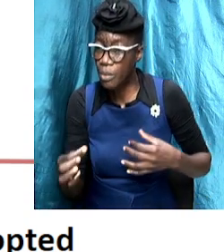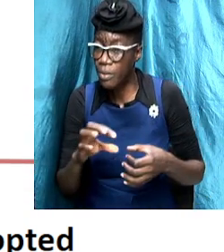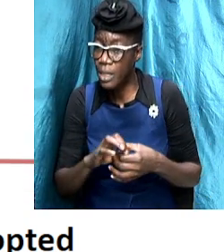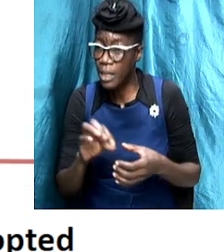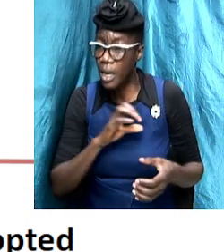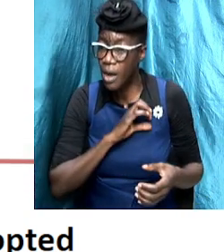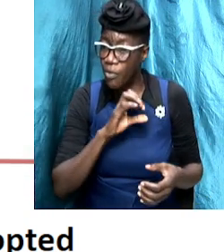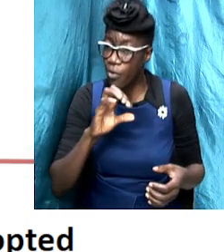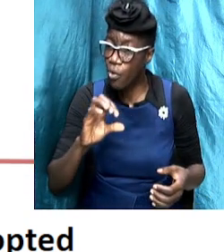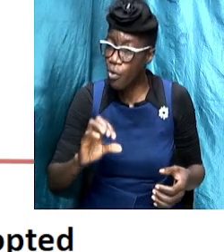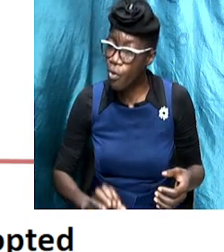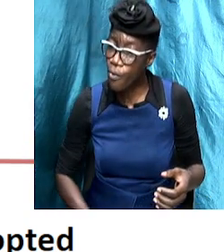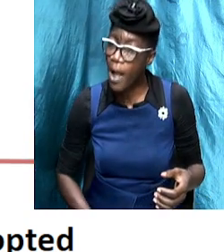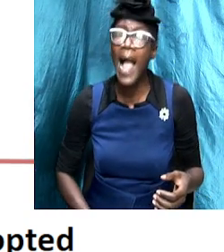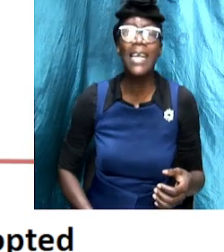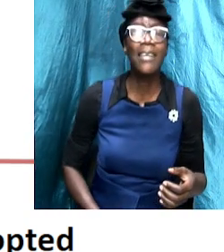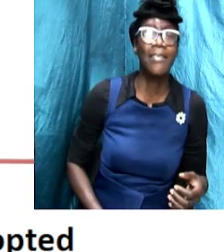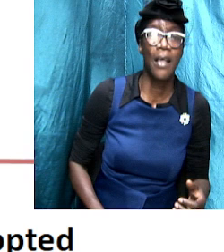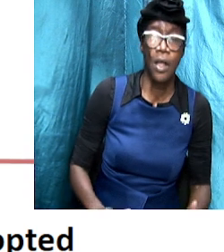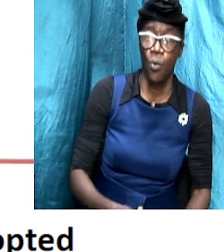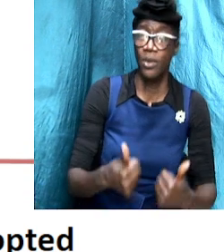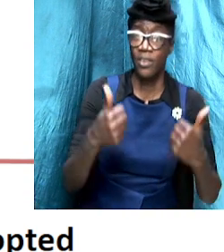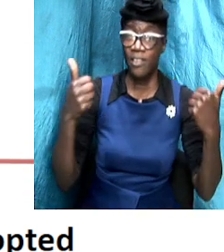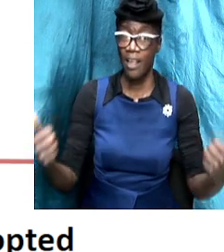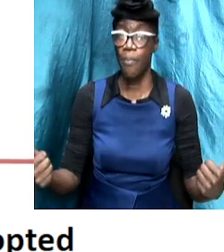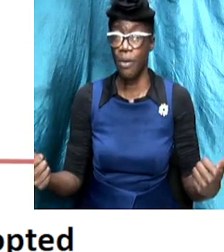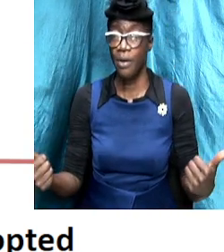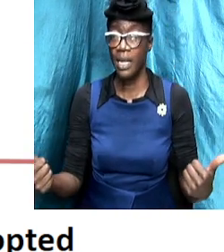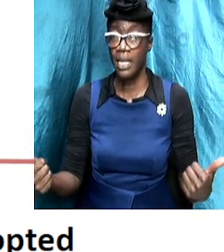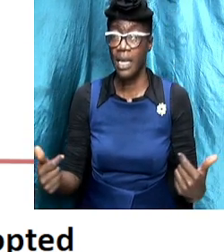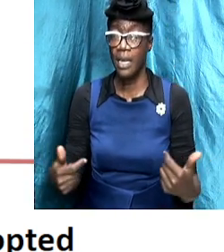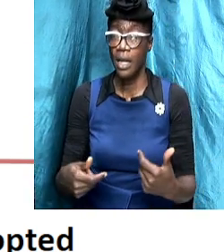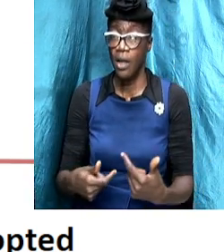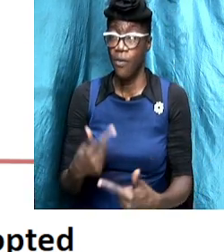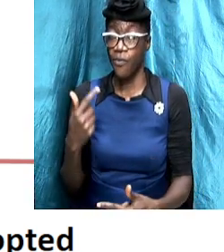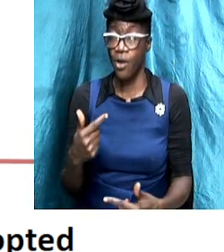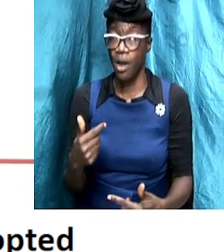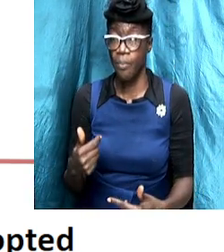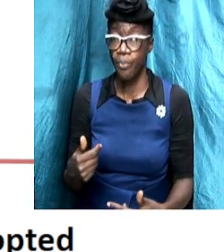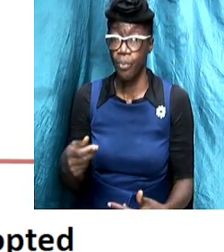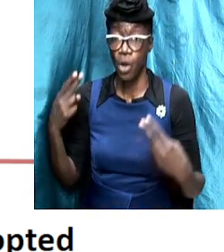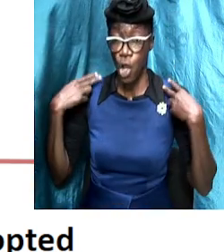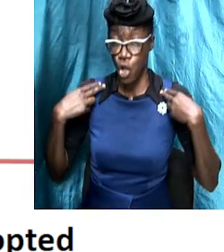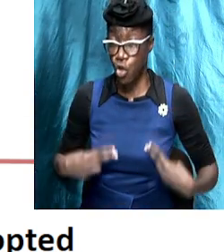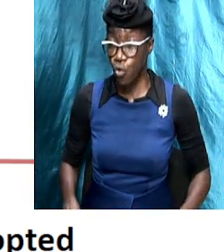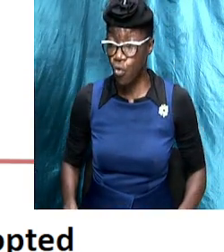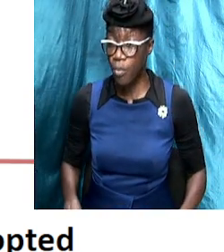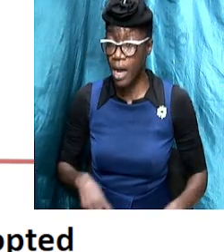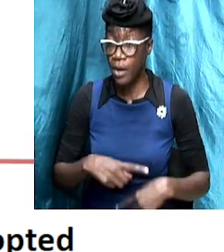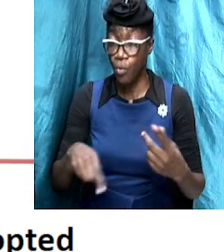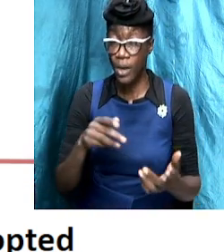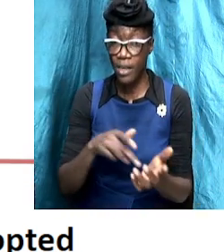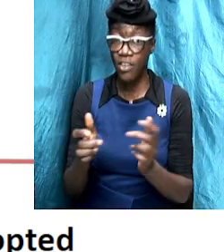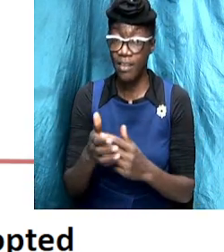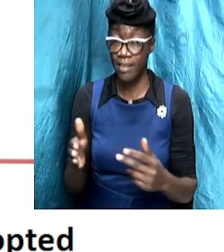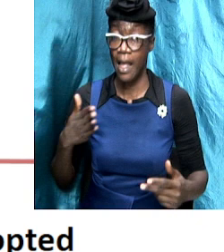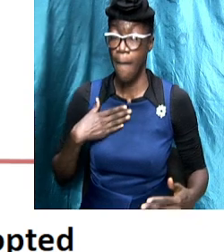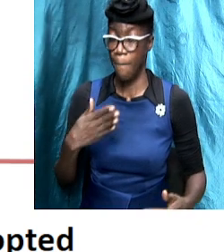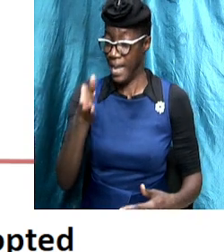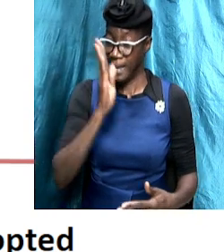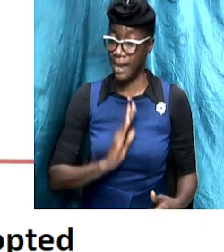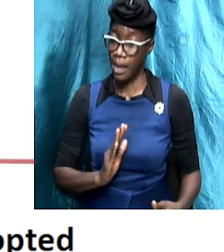his divinity, was separated from his humanity. So when he said that, when Jesus says, my God, why